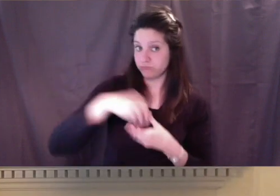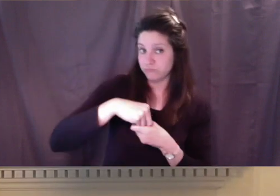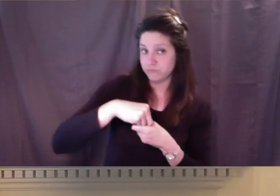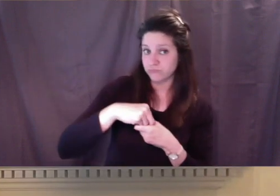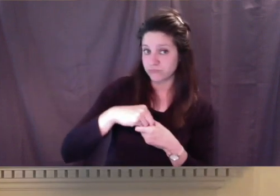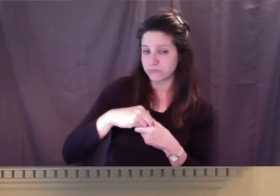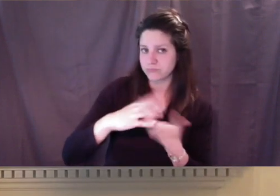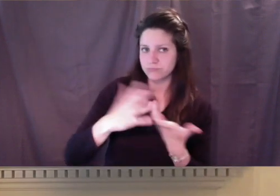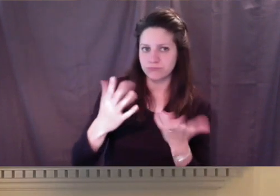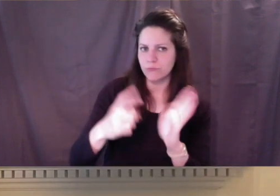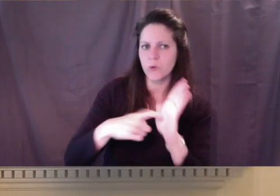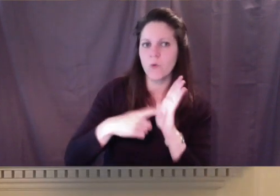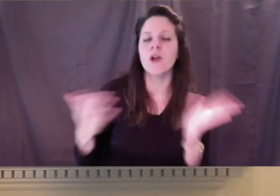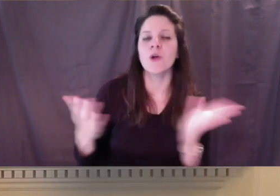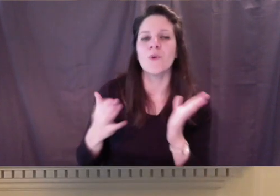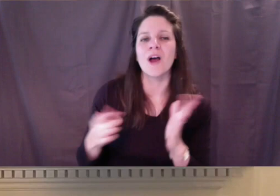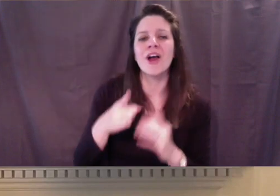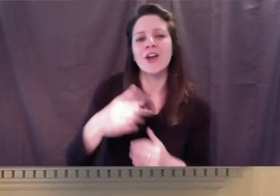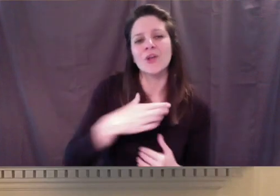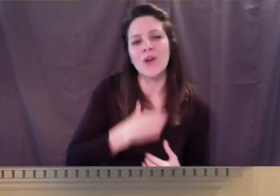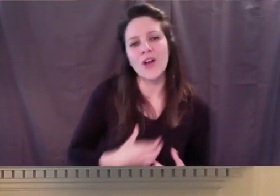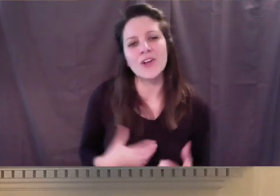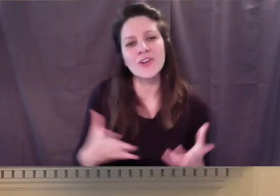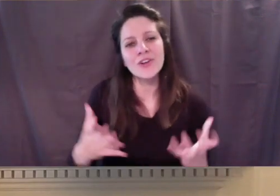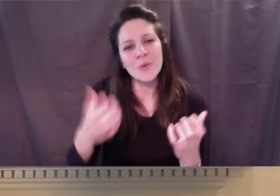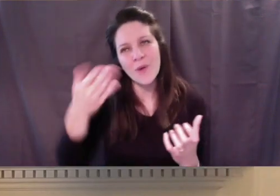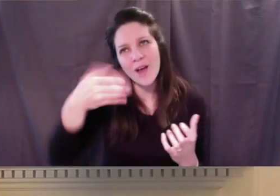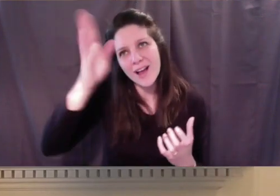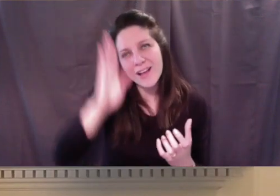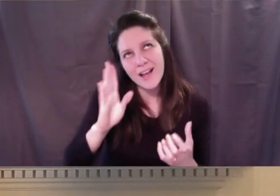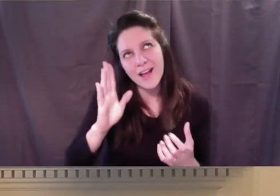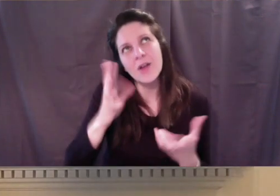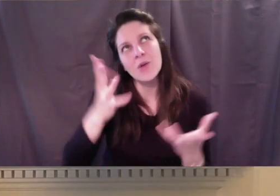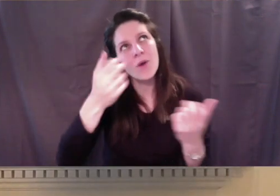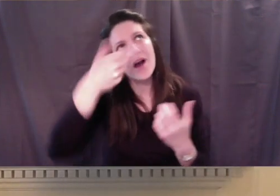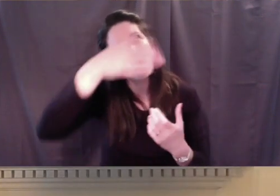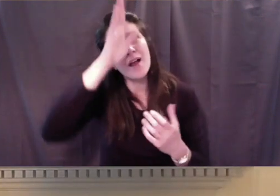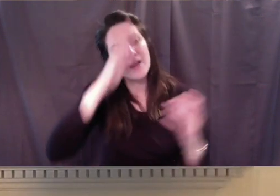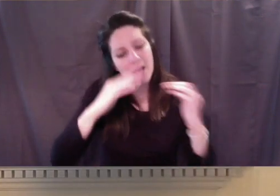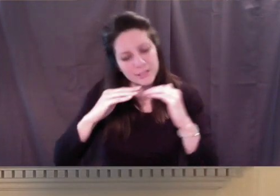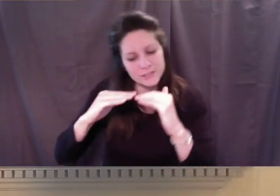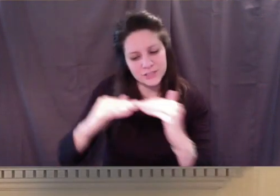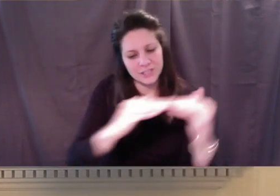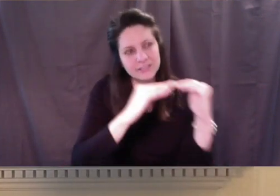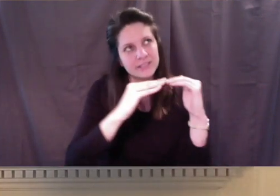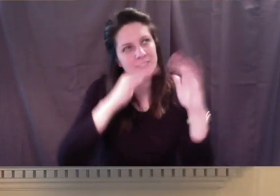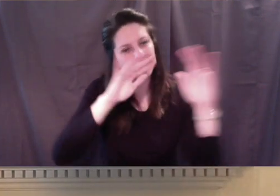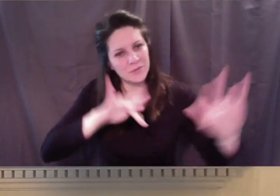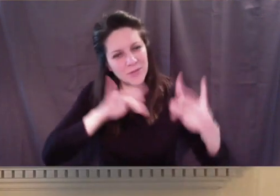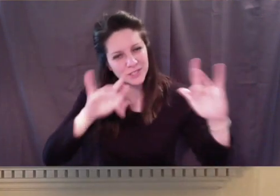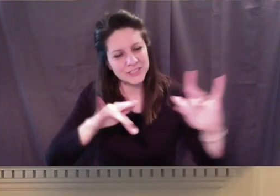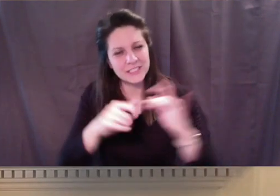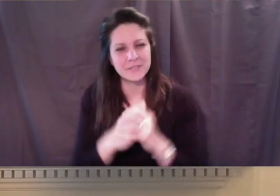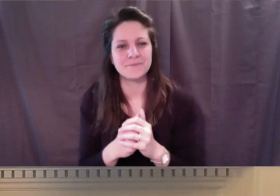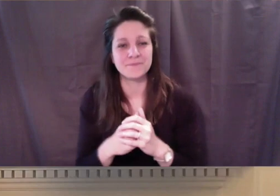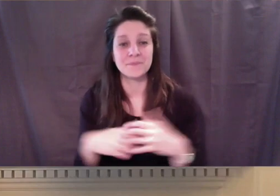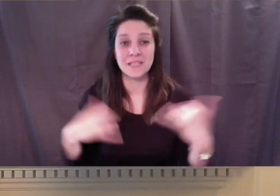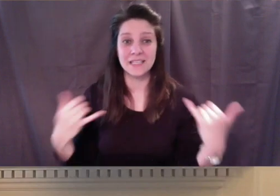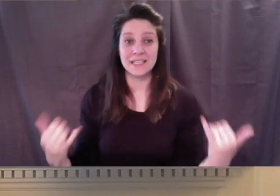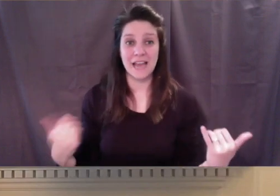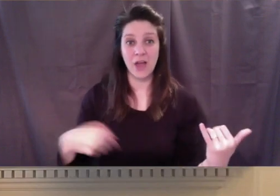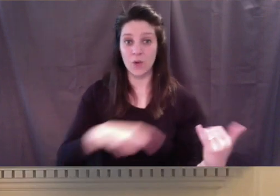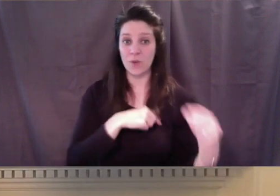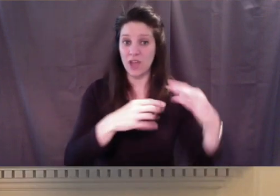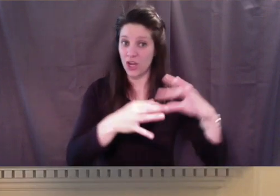The requirement for partaking in this feast is that you hunger and thirst after God and God's mercy